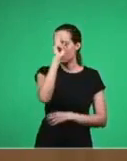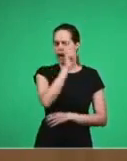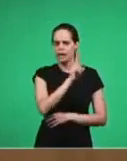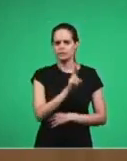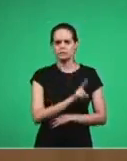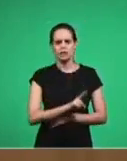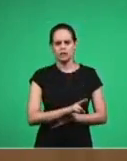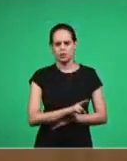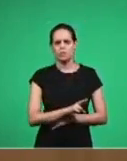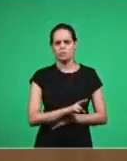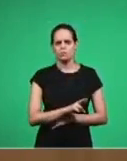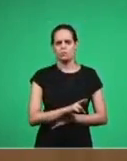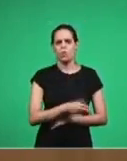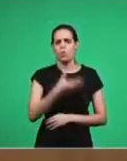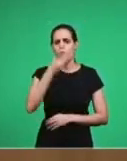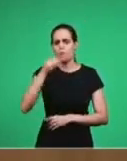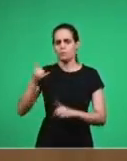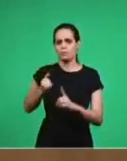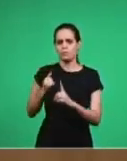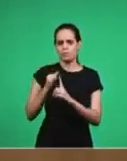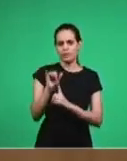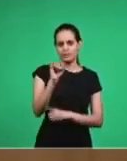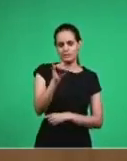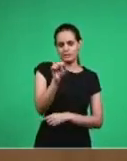this death was necessary for